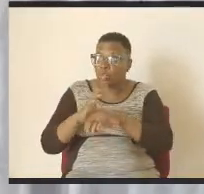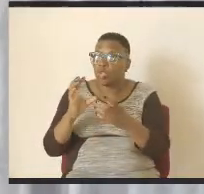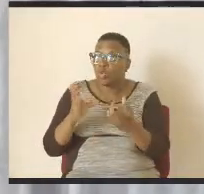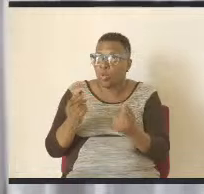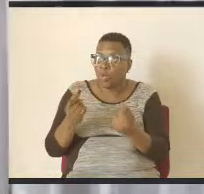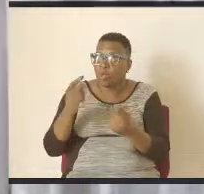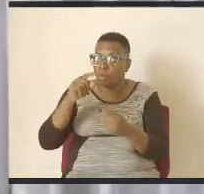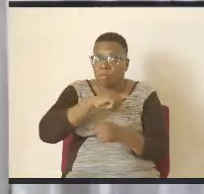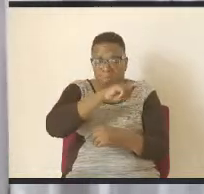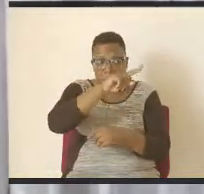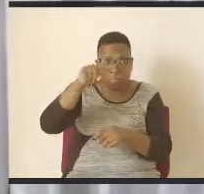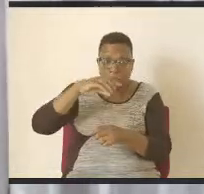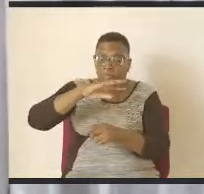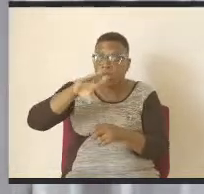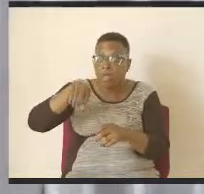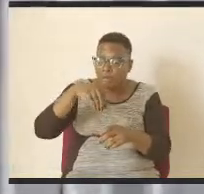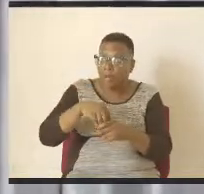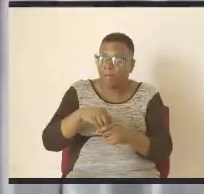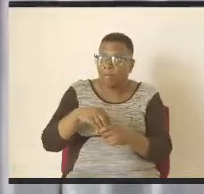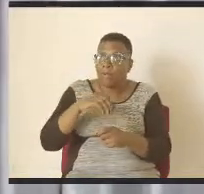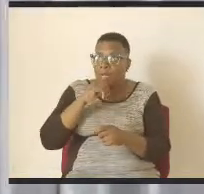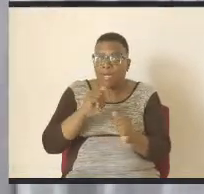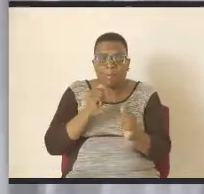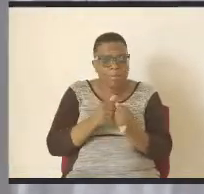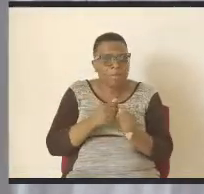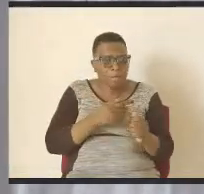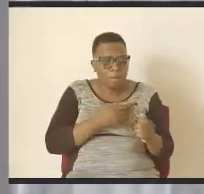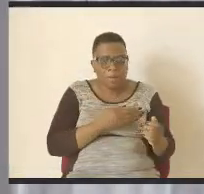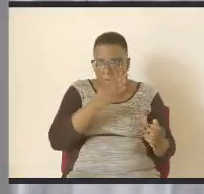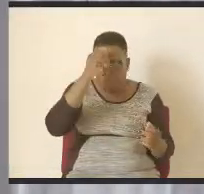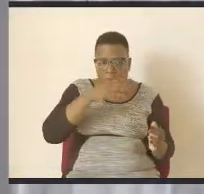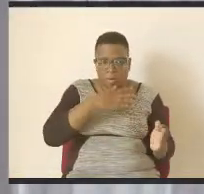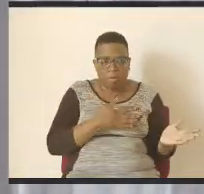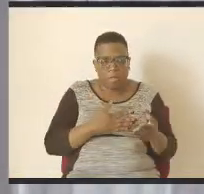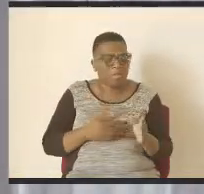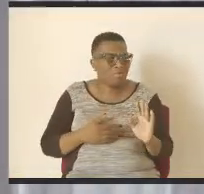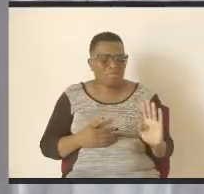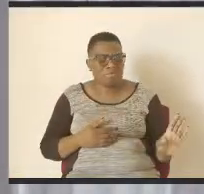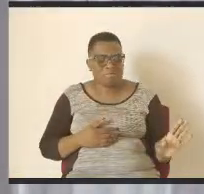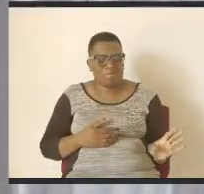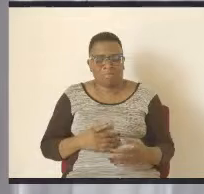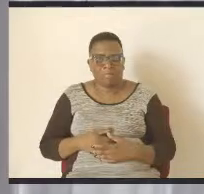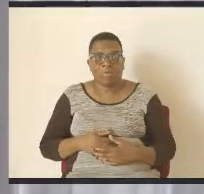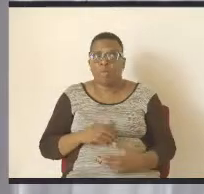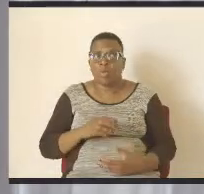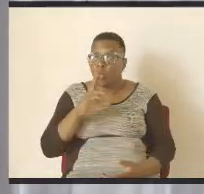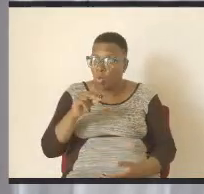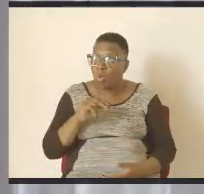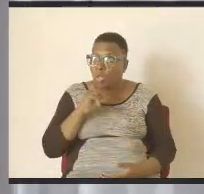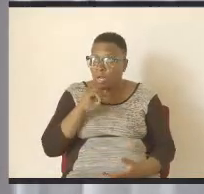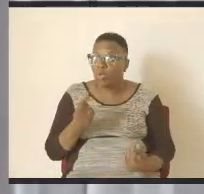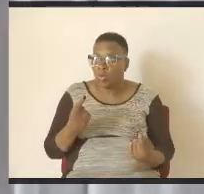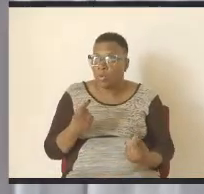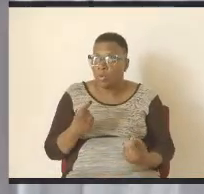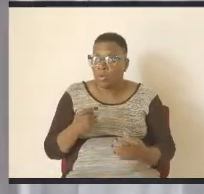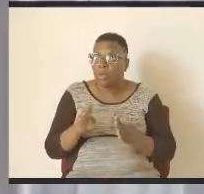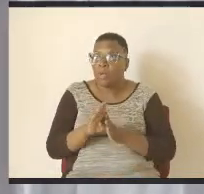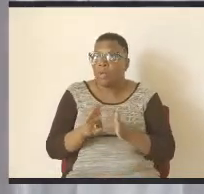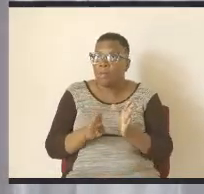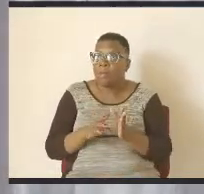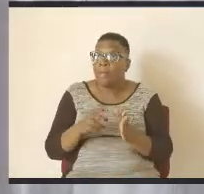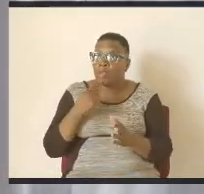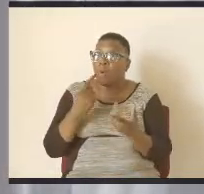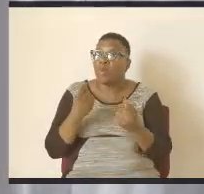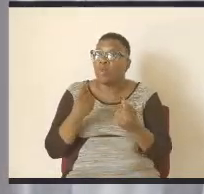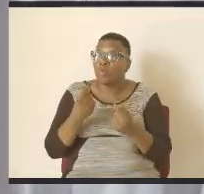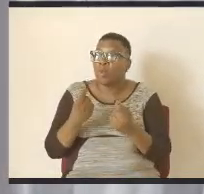We have the opportunity to ask God to forgive us, to forgive people. Whatever it is that will be hindering us from